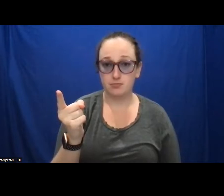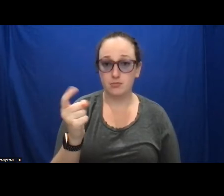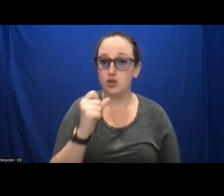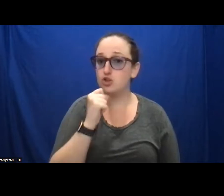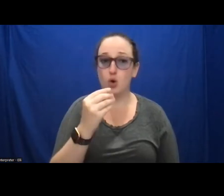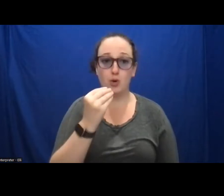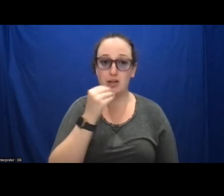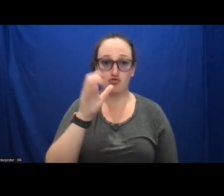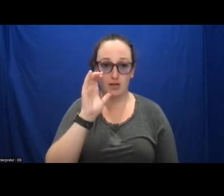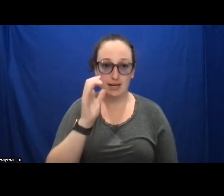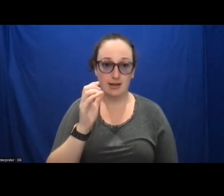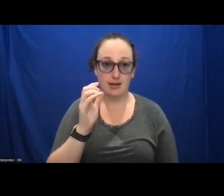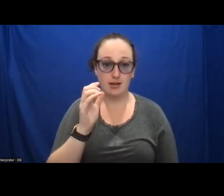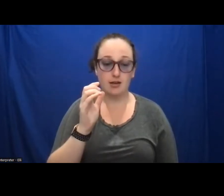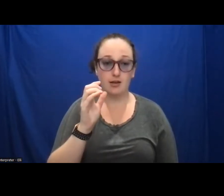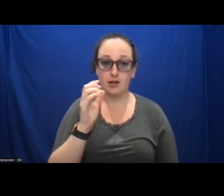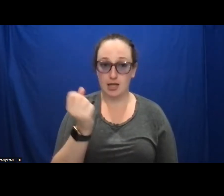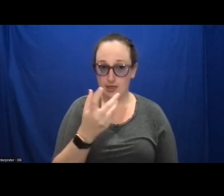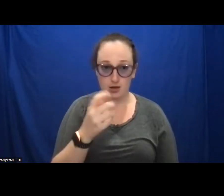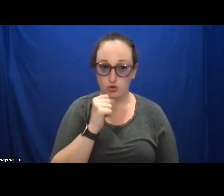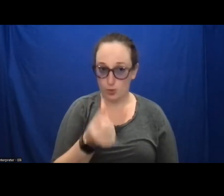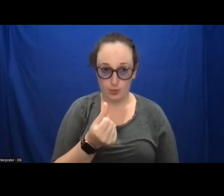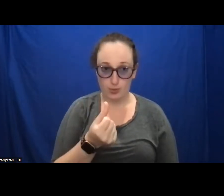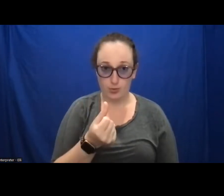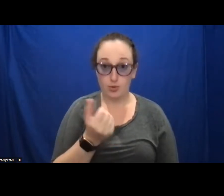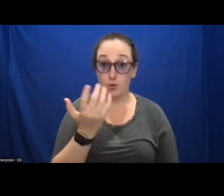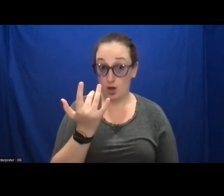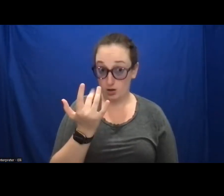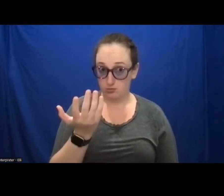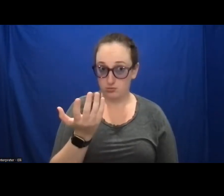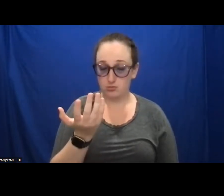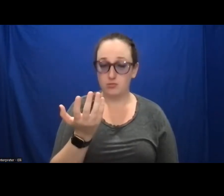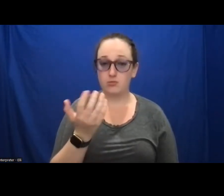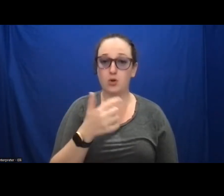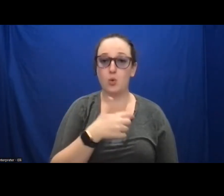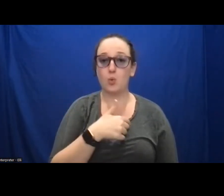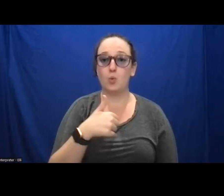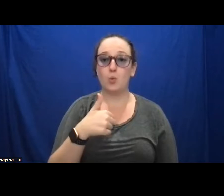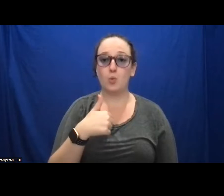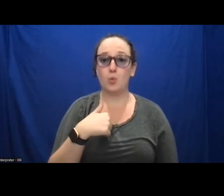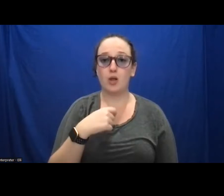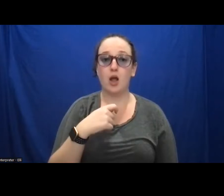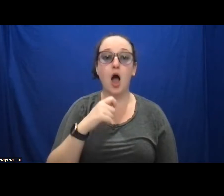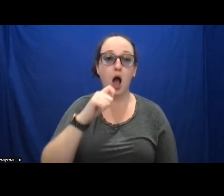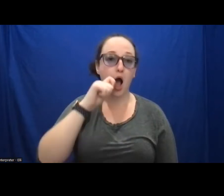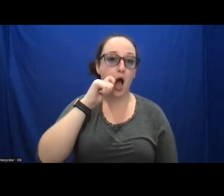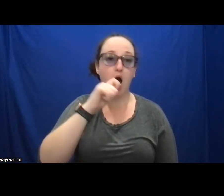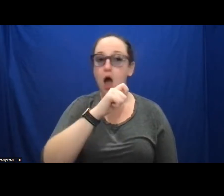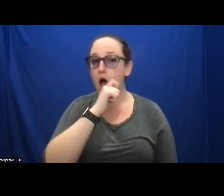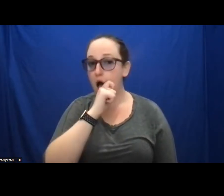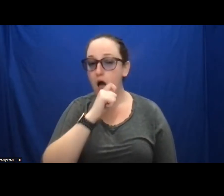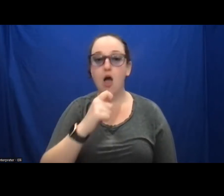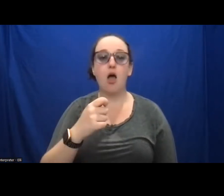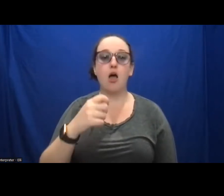eat or drink if you haven't already. Because, for example, we collect from the mouth for 24